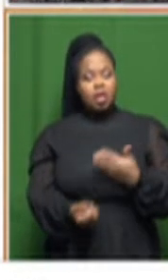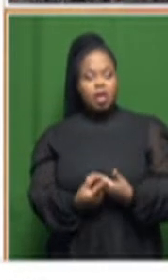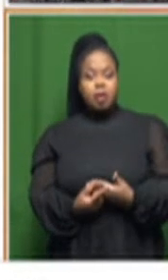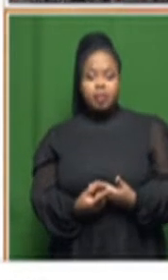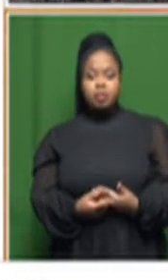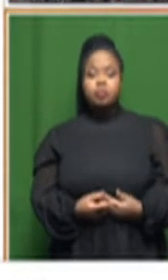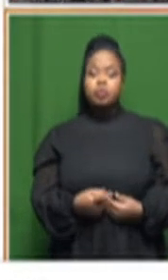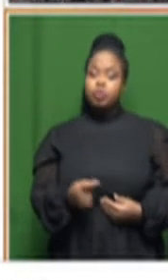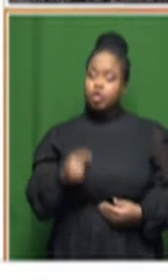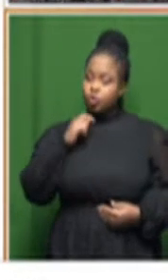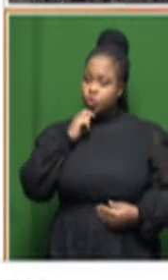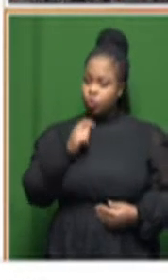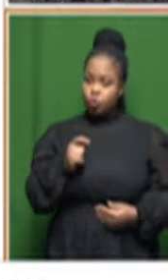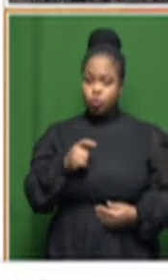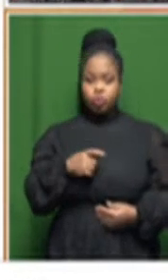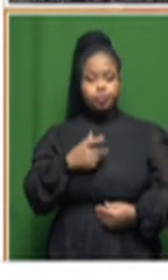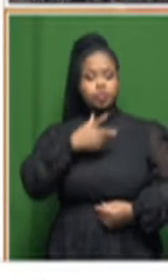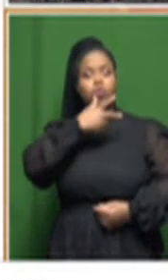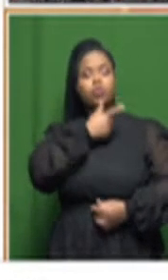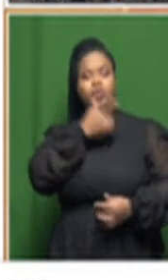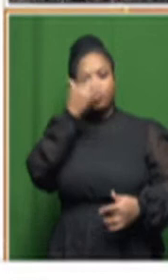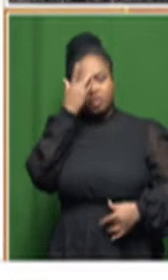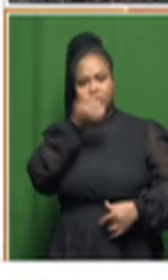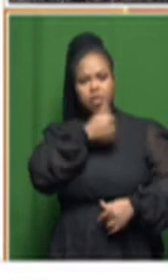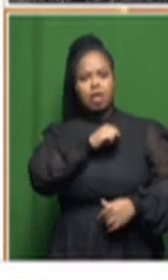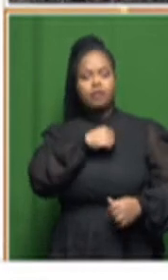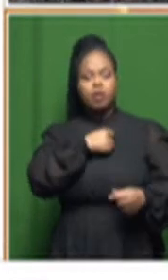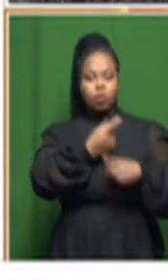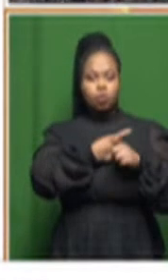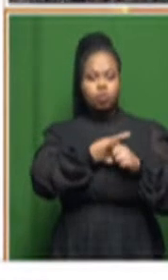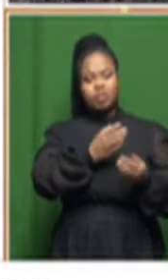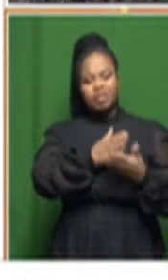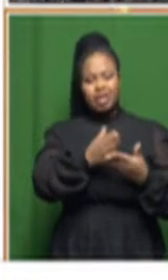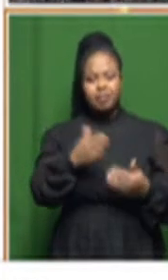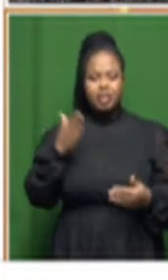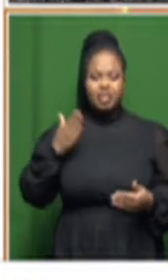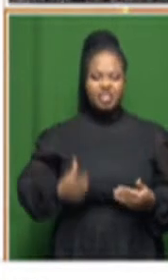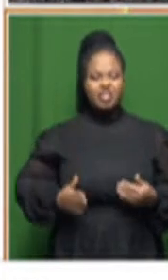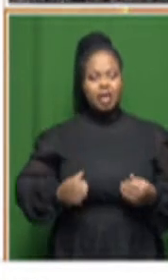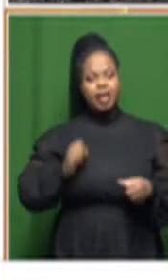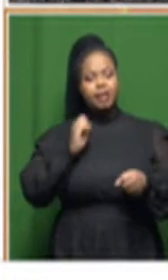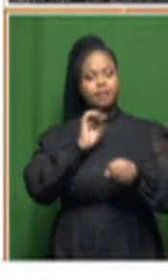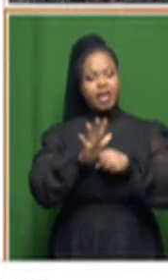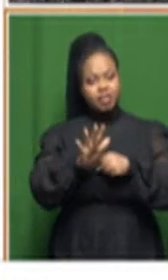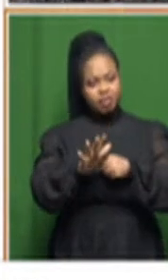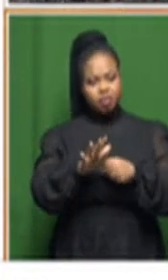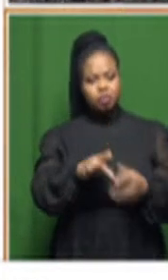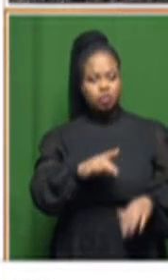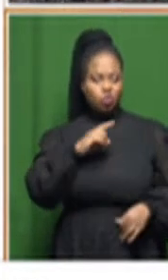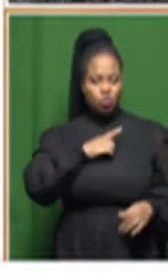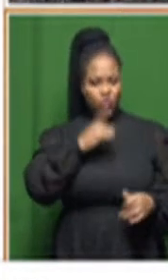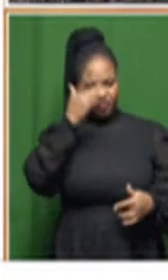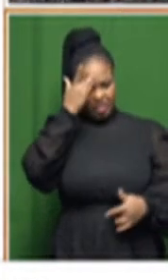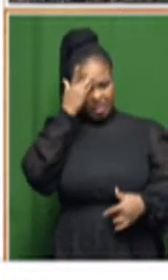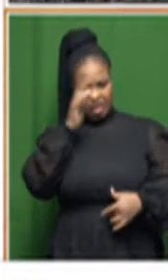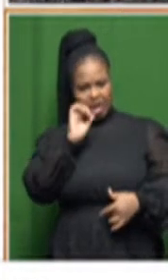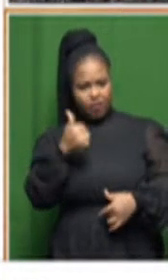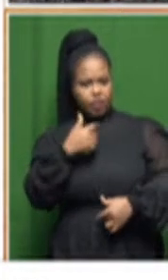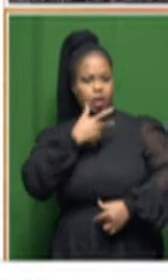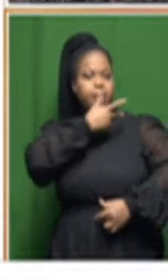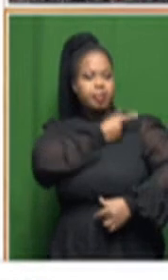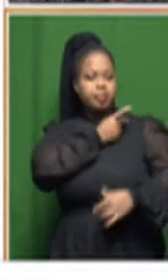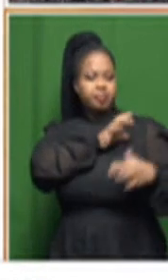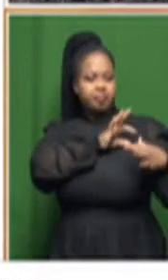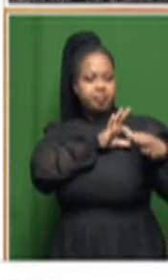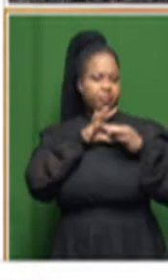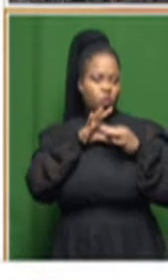true adverse reaction, which is also known and referred to as a side effect that is then related to the vaccine, or it could be